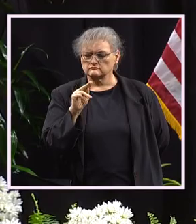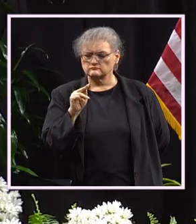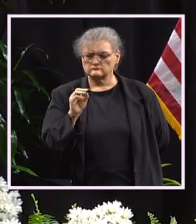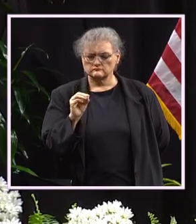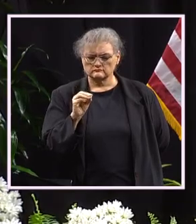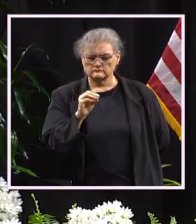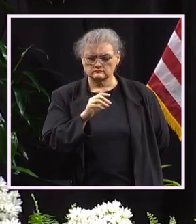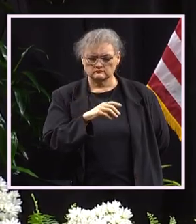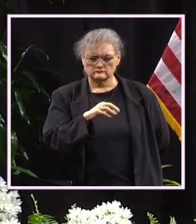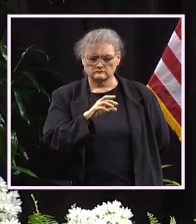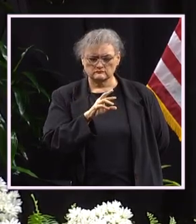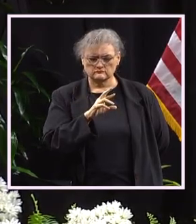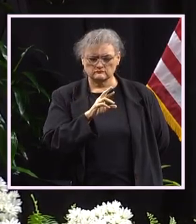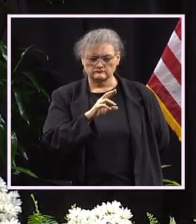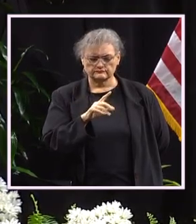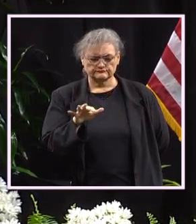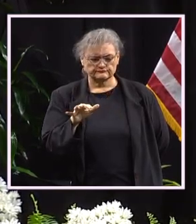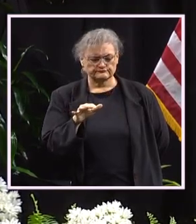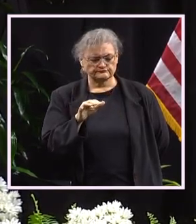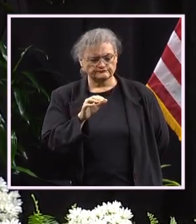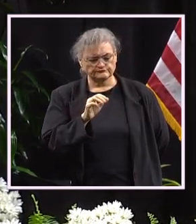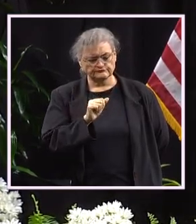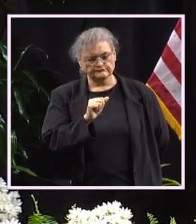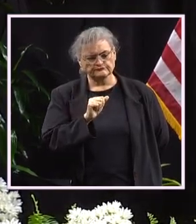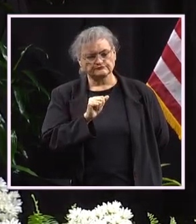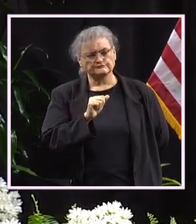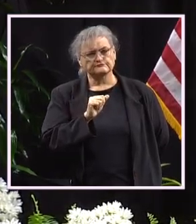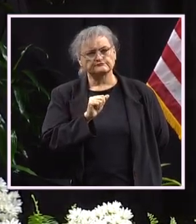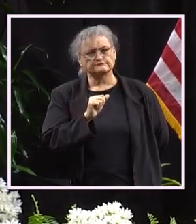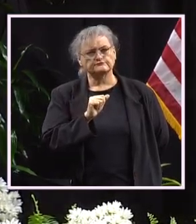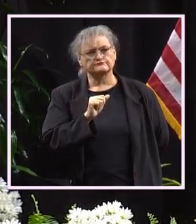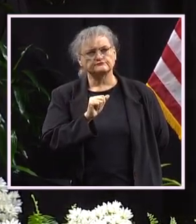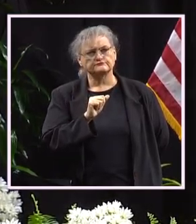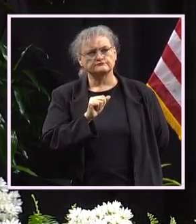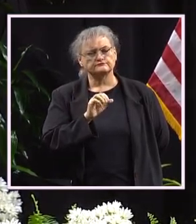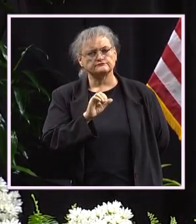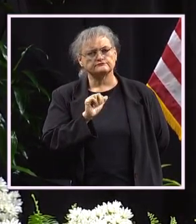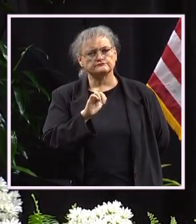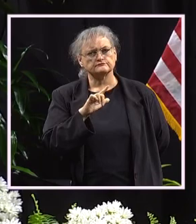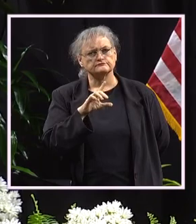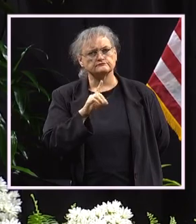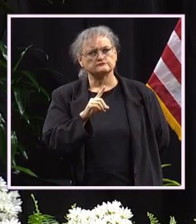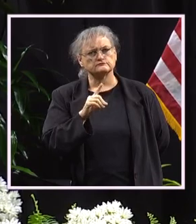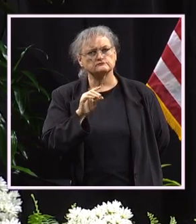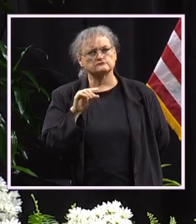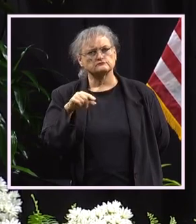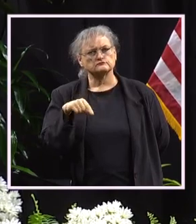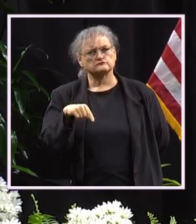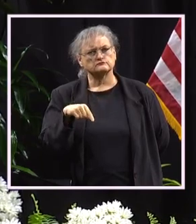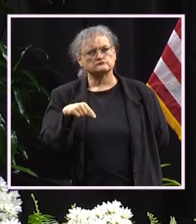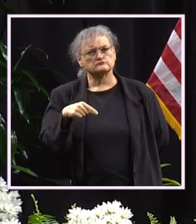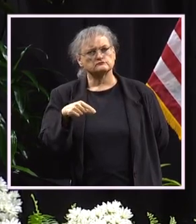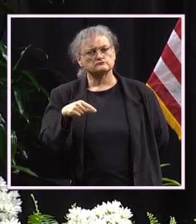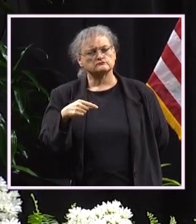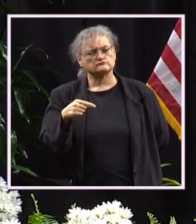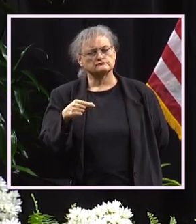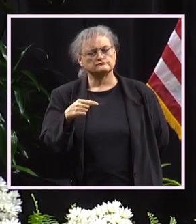Riya Patangani Gori, magna cum laude. Aldo Huerta, magna cum laude.